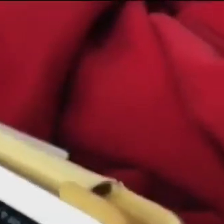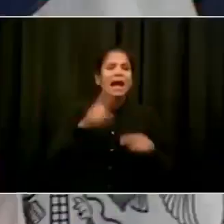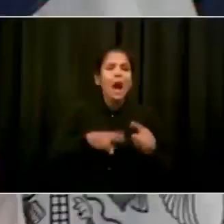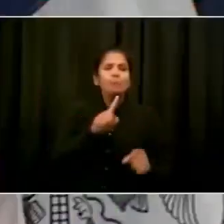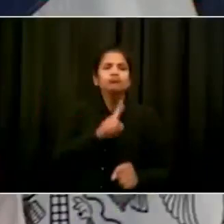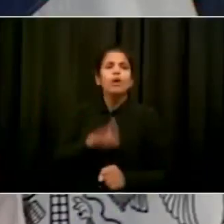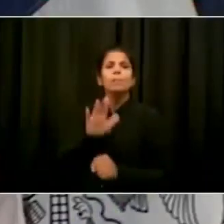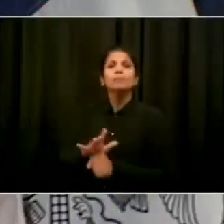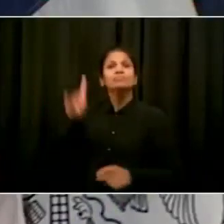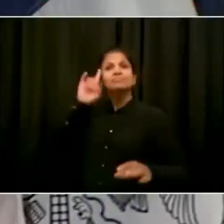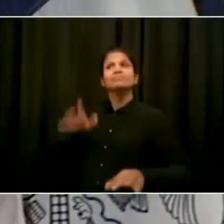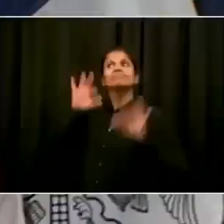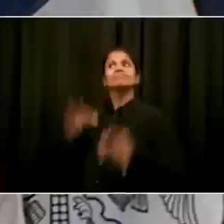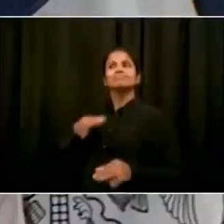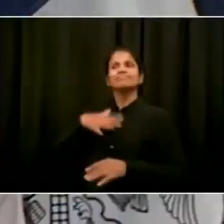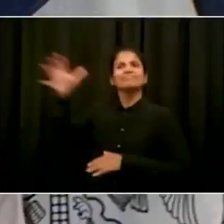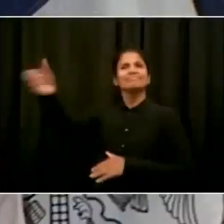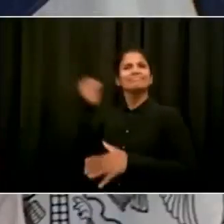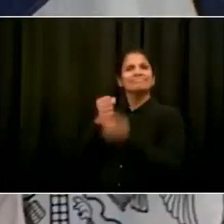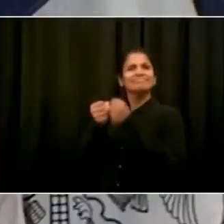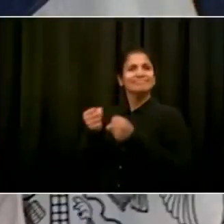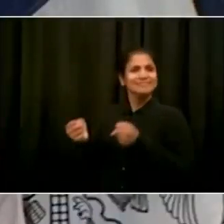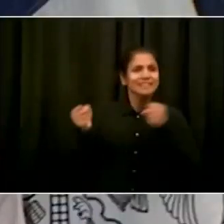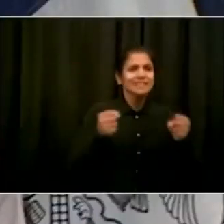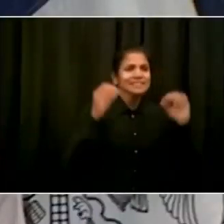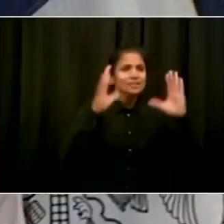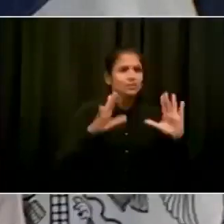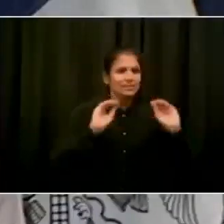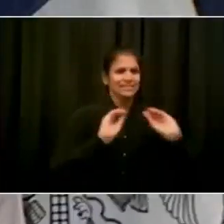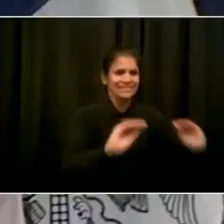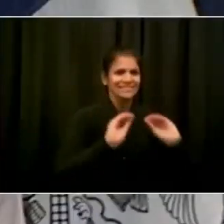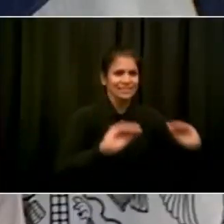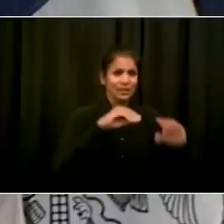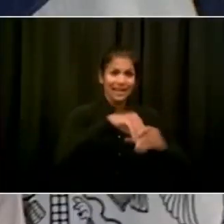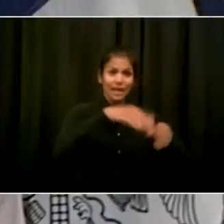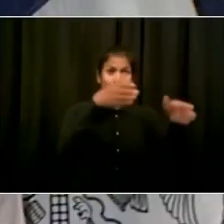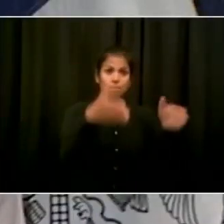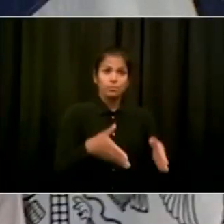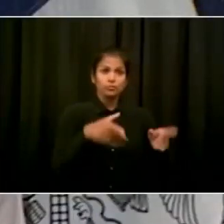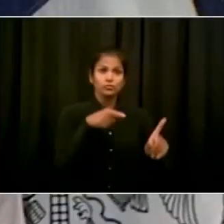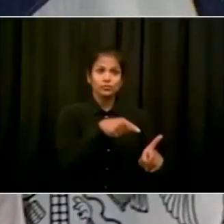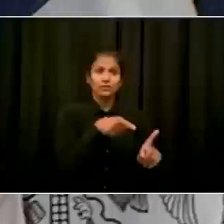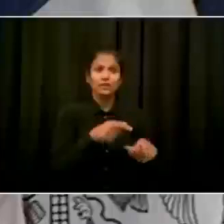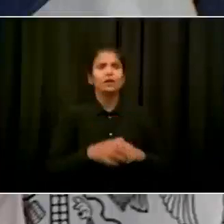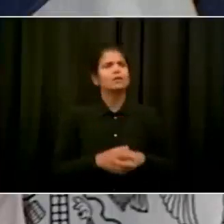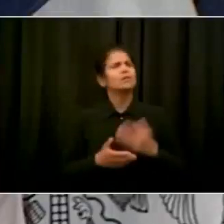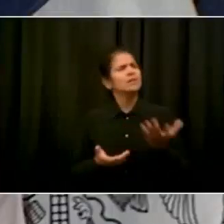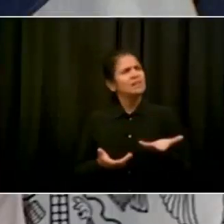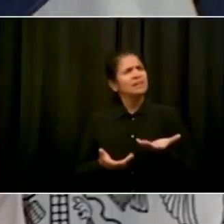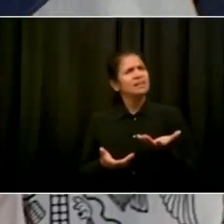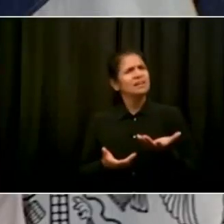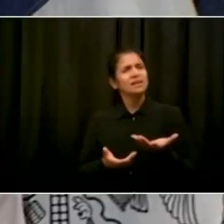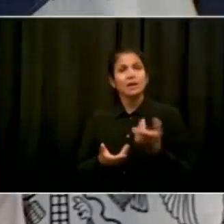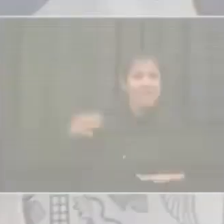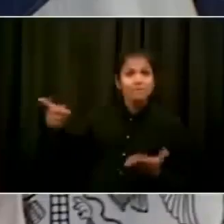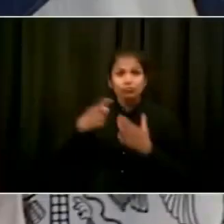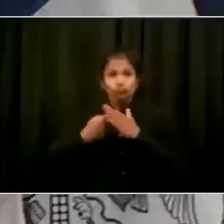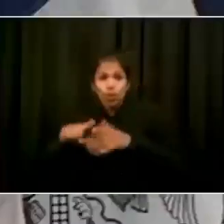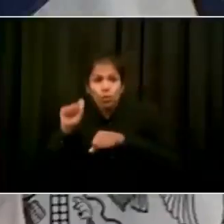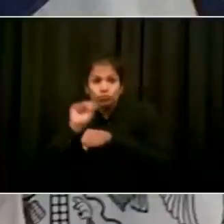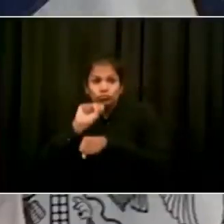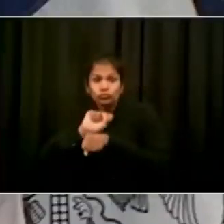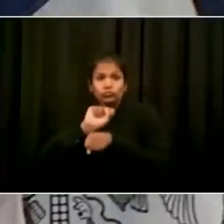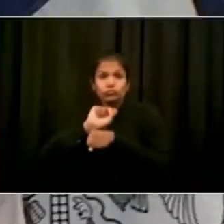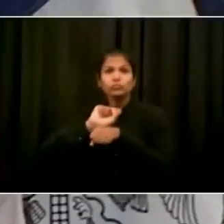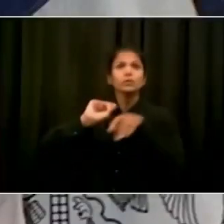So I'm wondering what you say to parents who had been told you'll get live instruction every single day and have now been told maybe not. It's